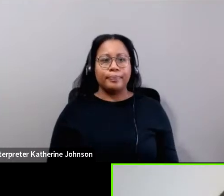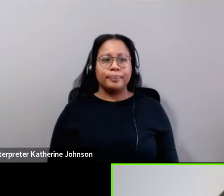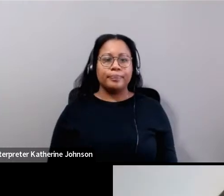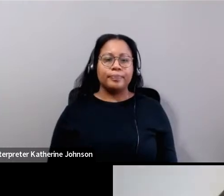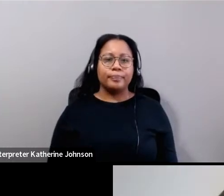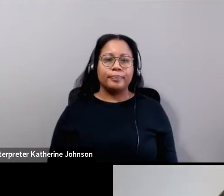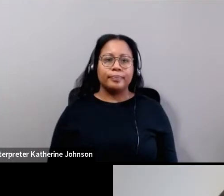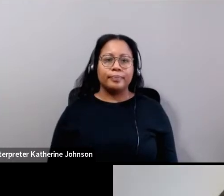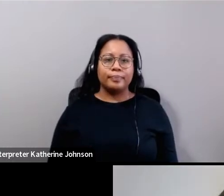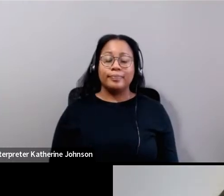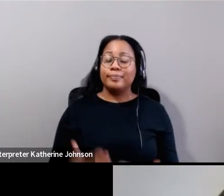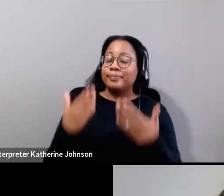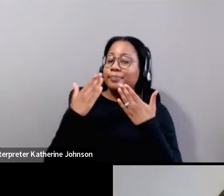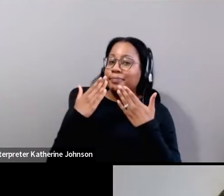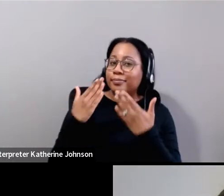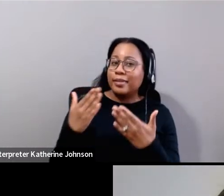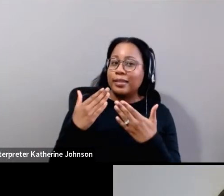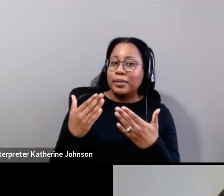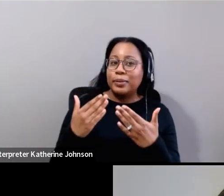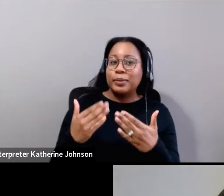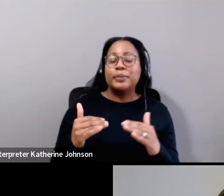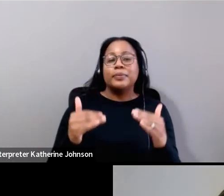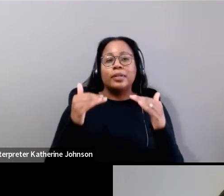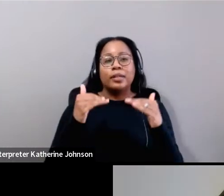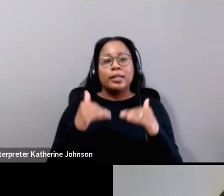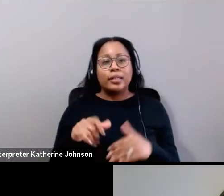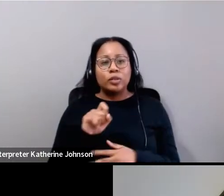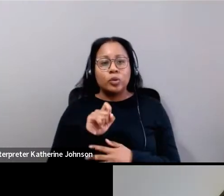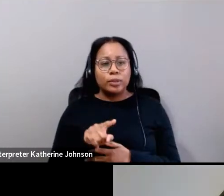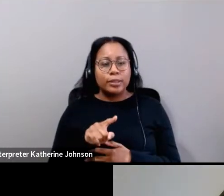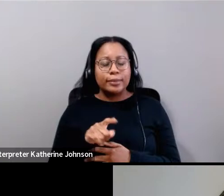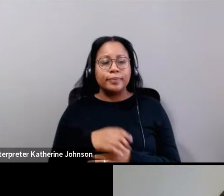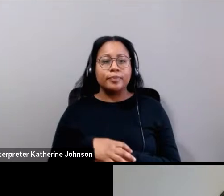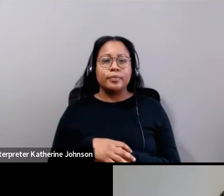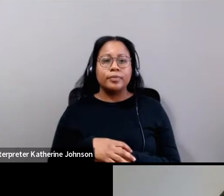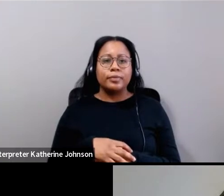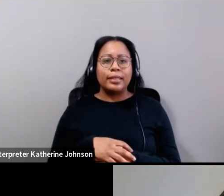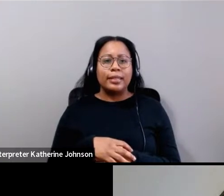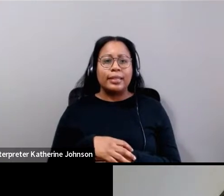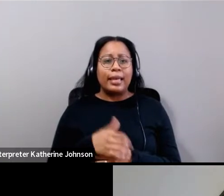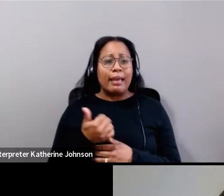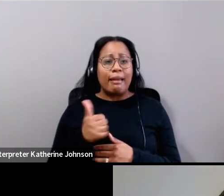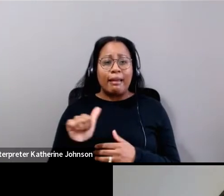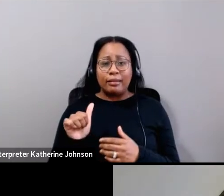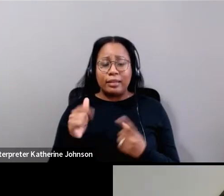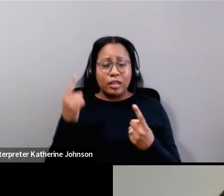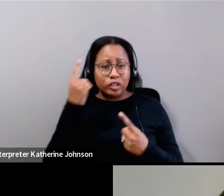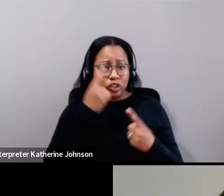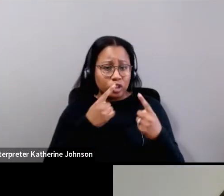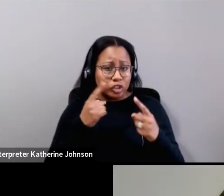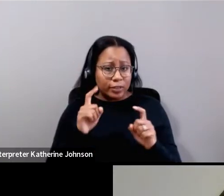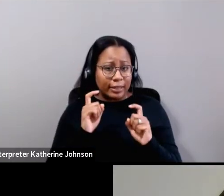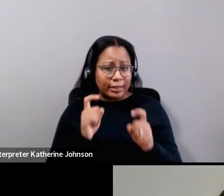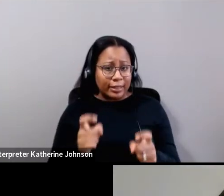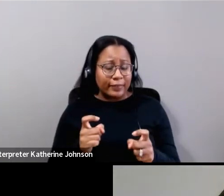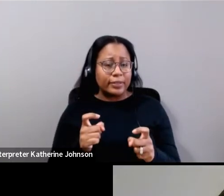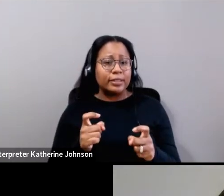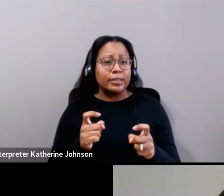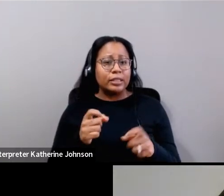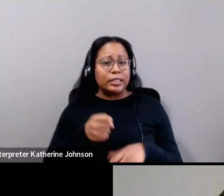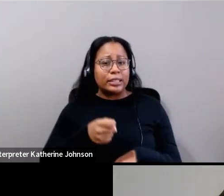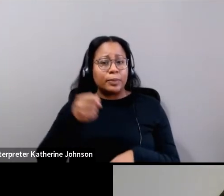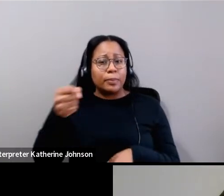Thank you. And then the next question is, was any consideration given to displacement due to climate